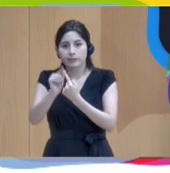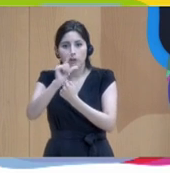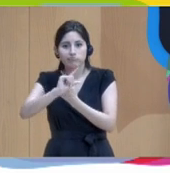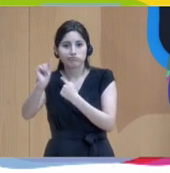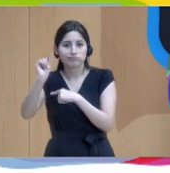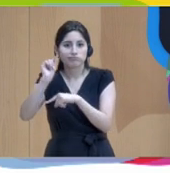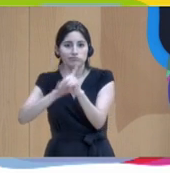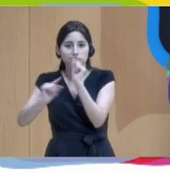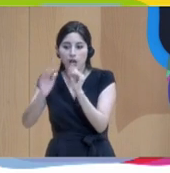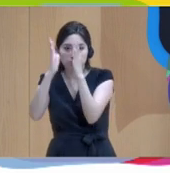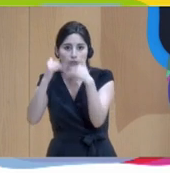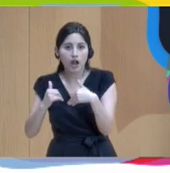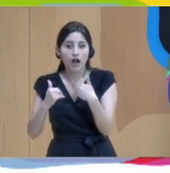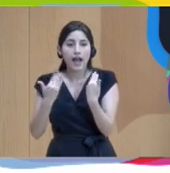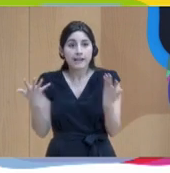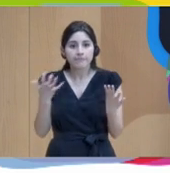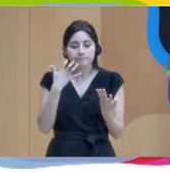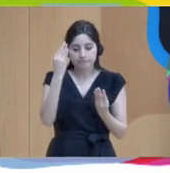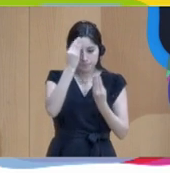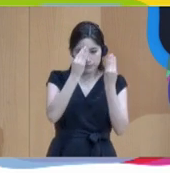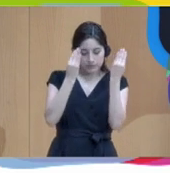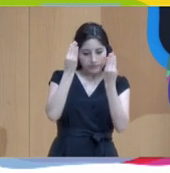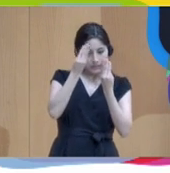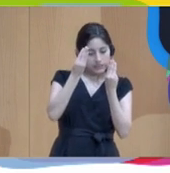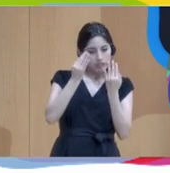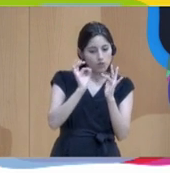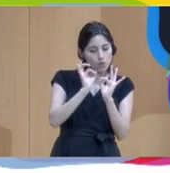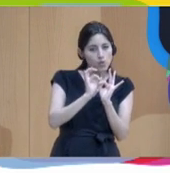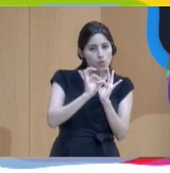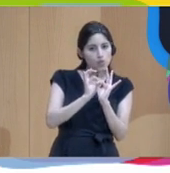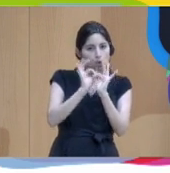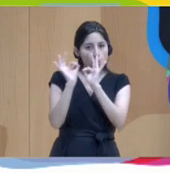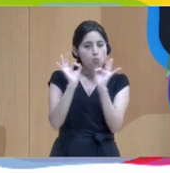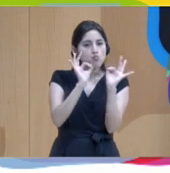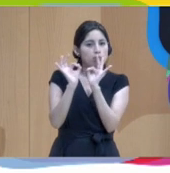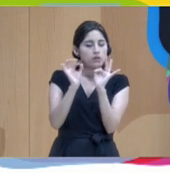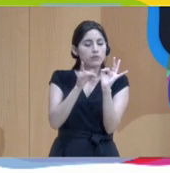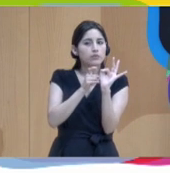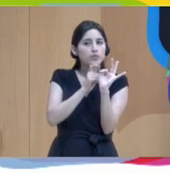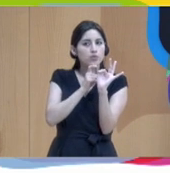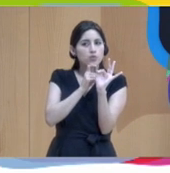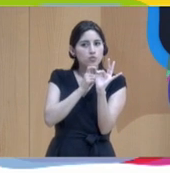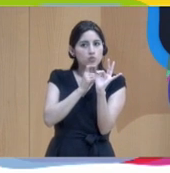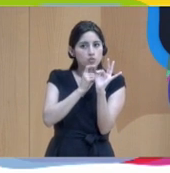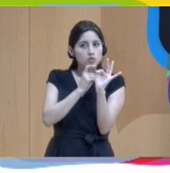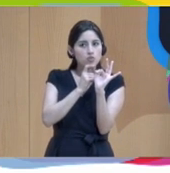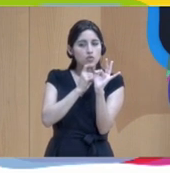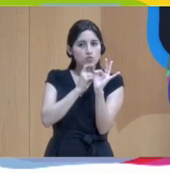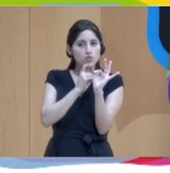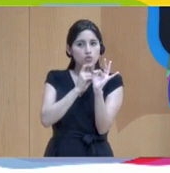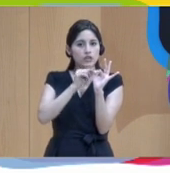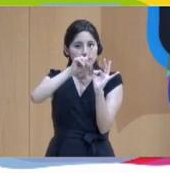and make the equal social and health services, we have to take count on